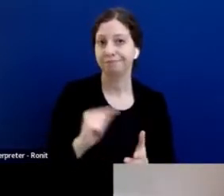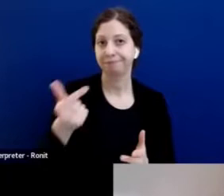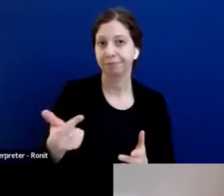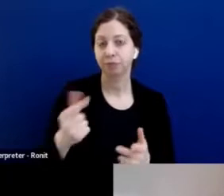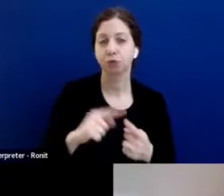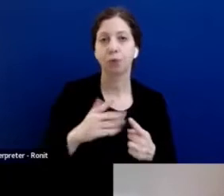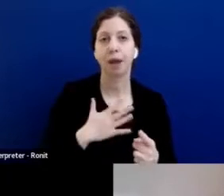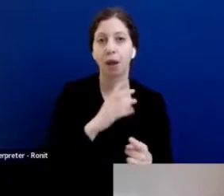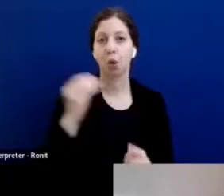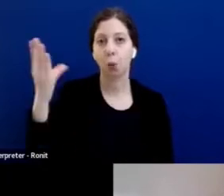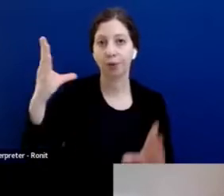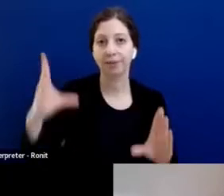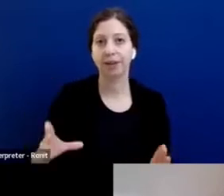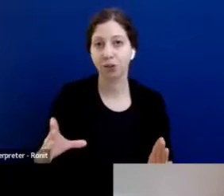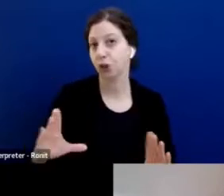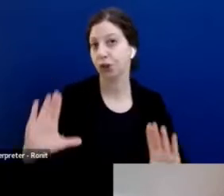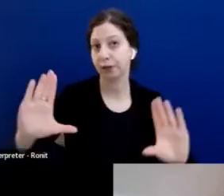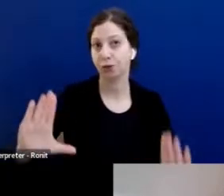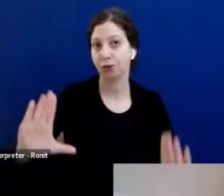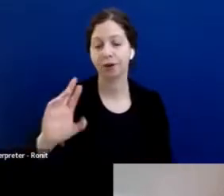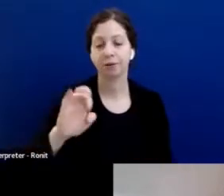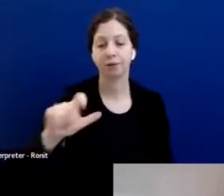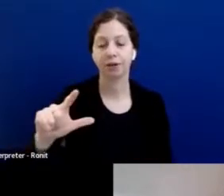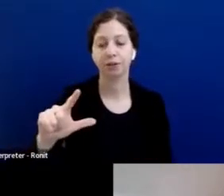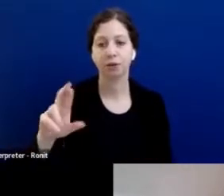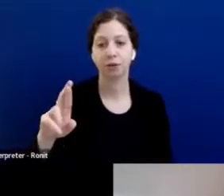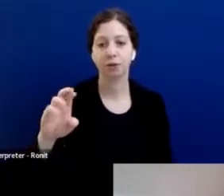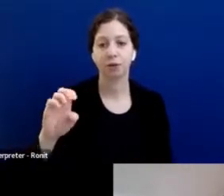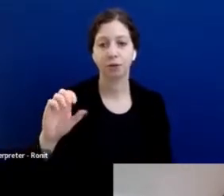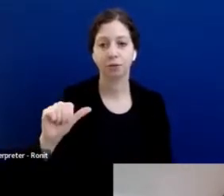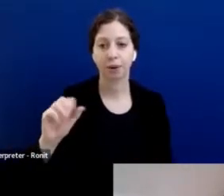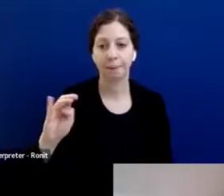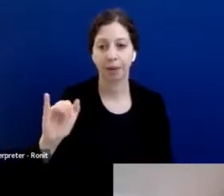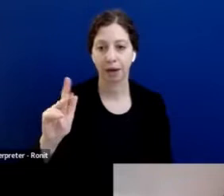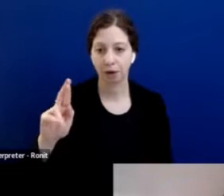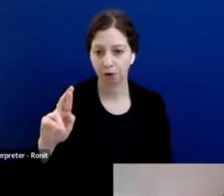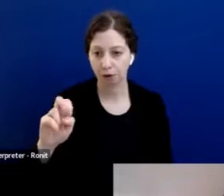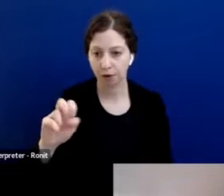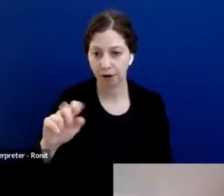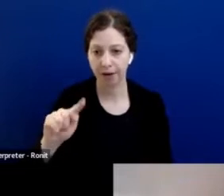my co-presenter extraordinaire, Rachel Ramirez with the Ohio Domestic Violence Network.